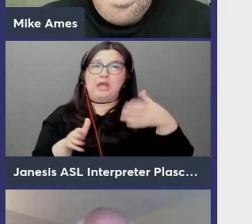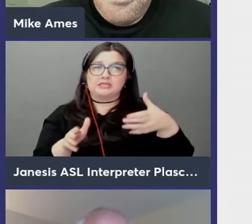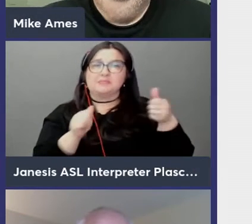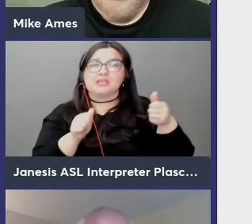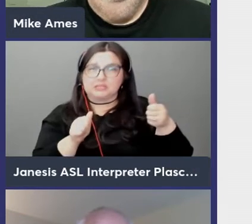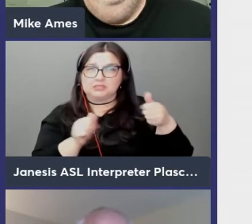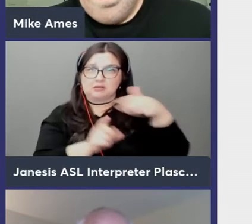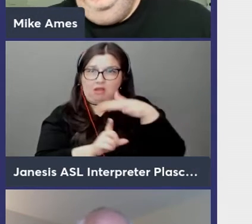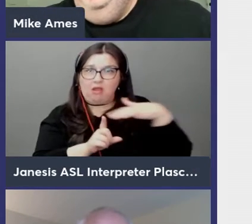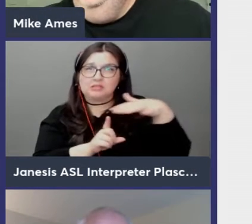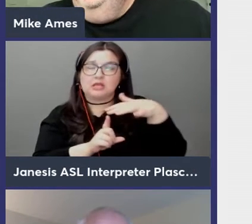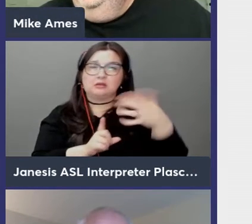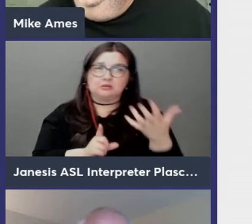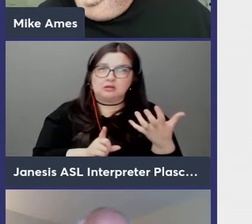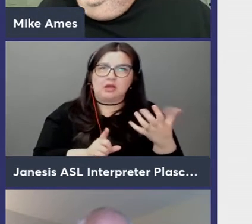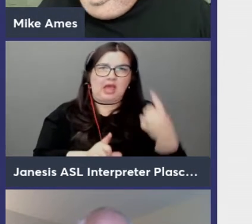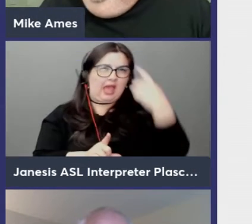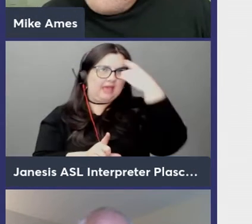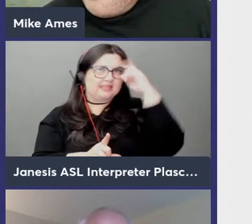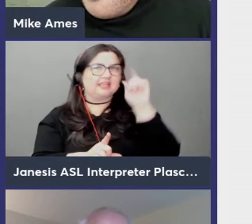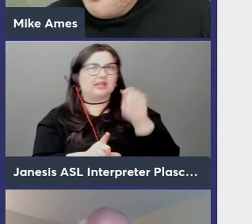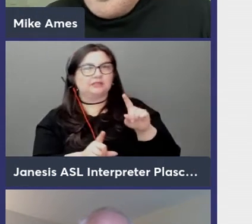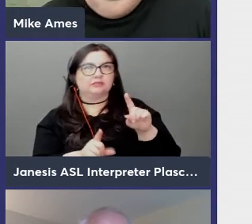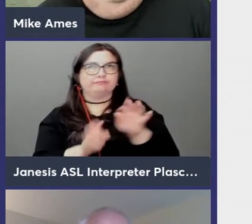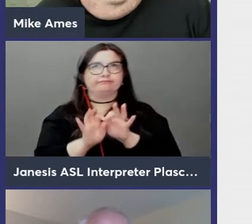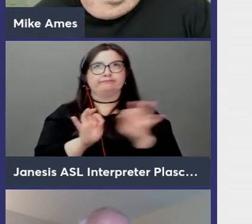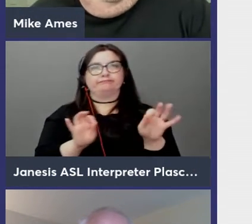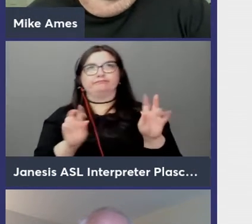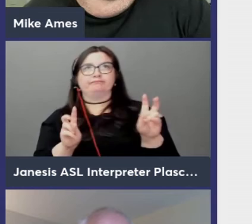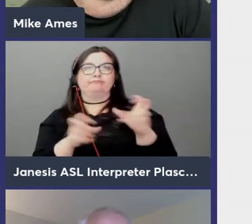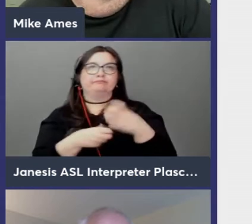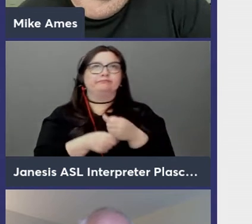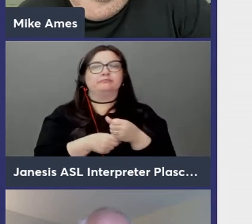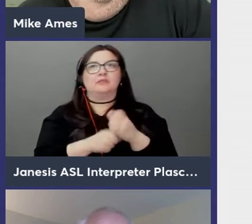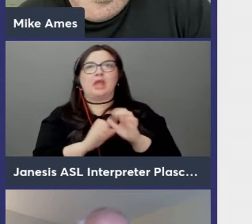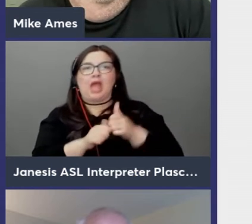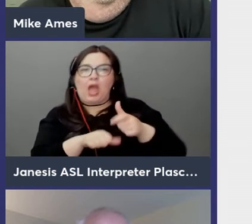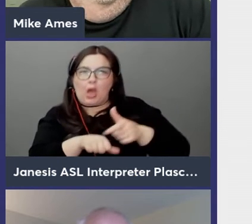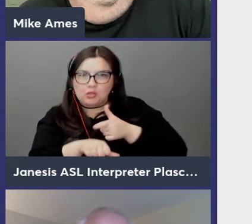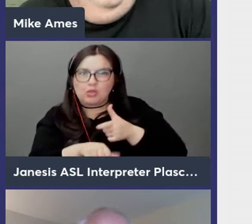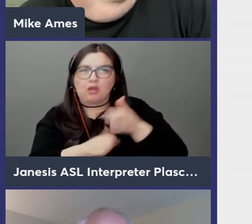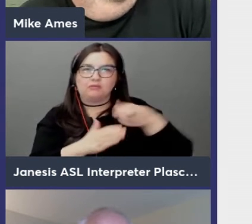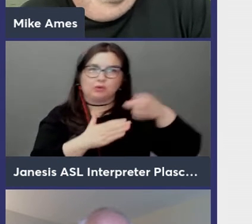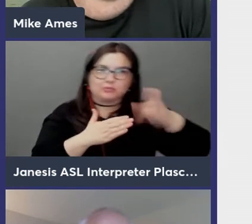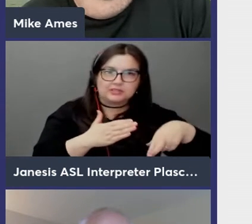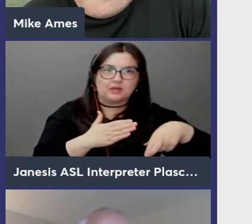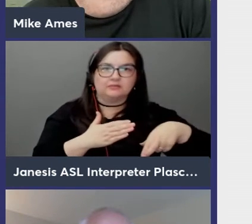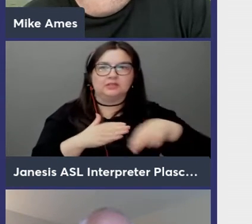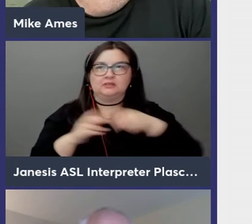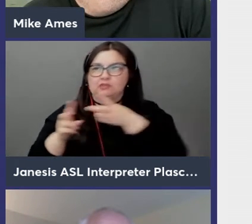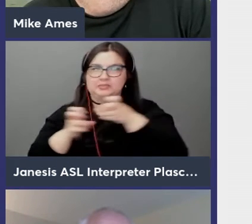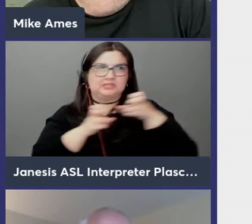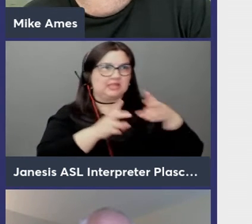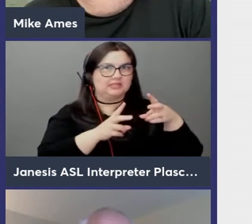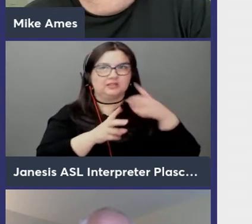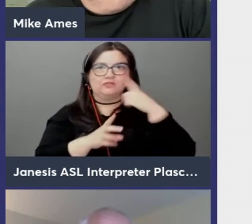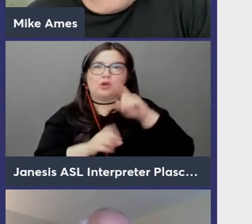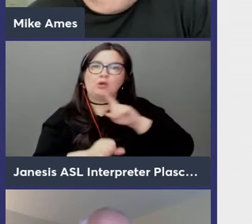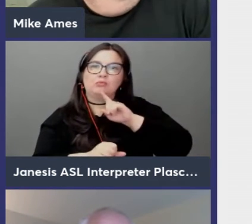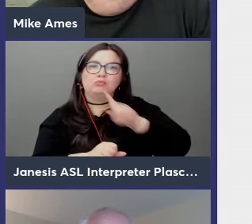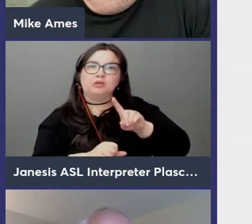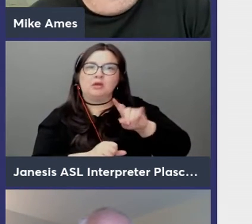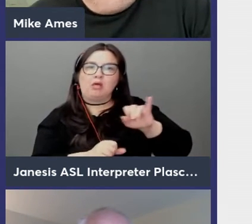think the question, maybe I will paraphrase, how long does it take to get results from Textract to Analyse ID?